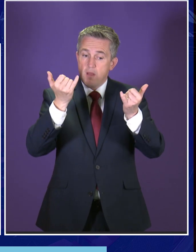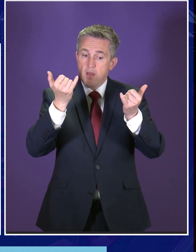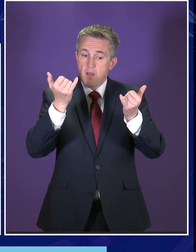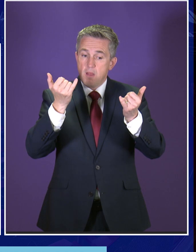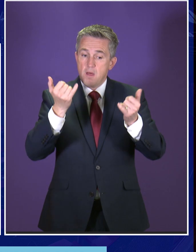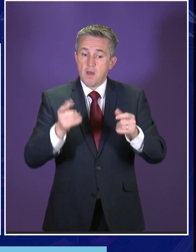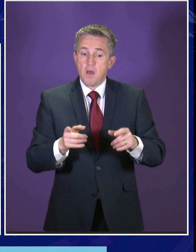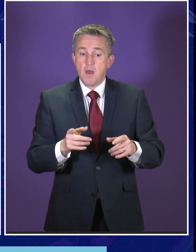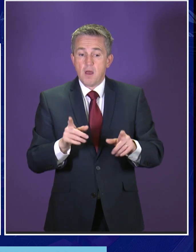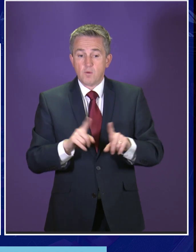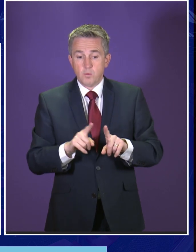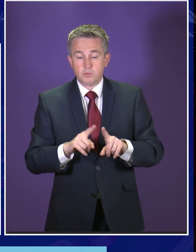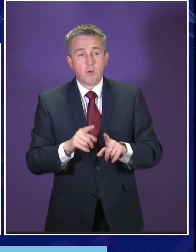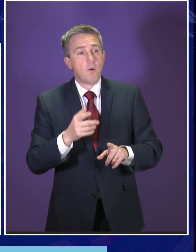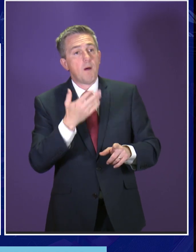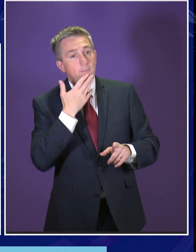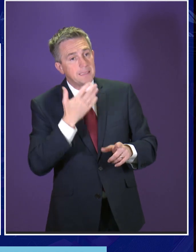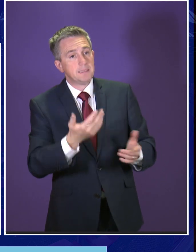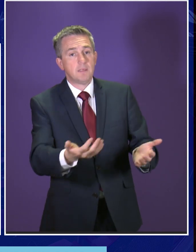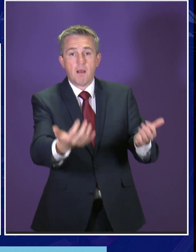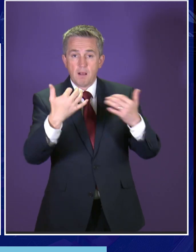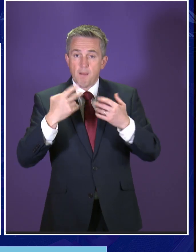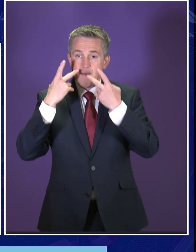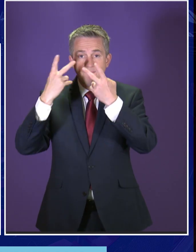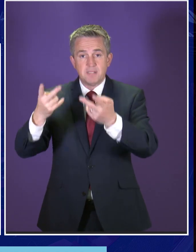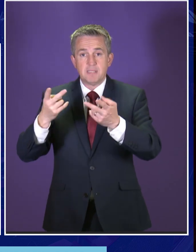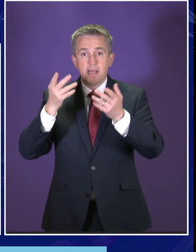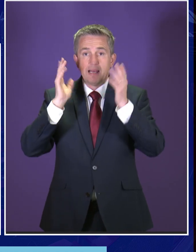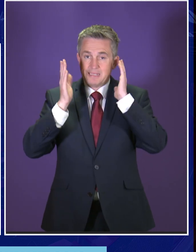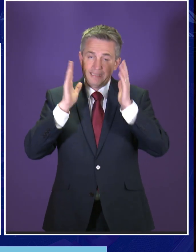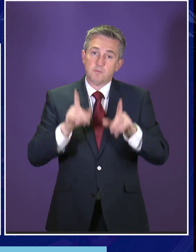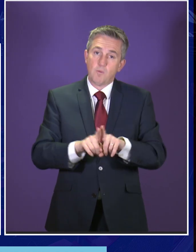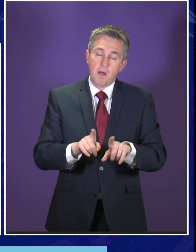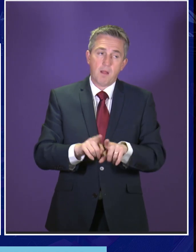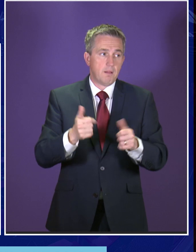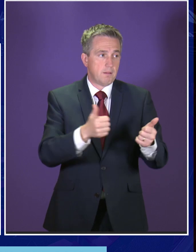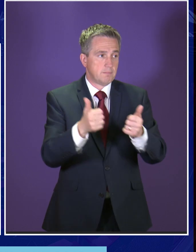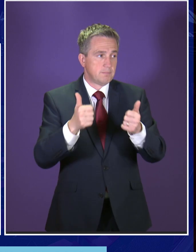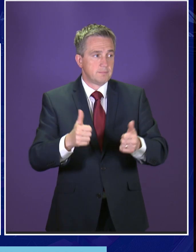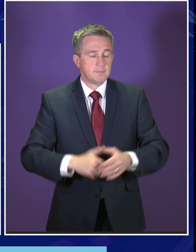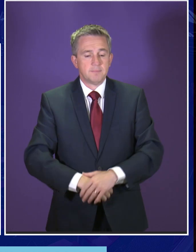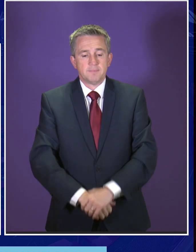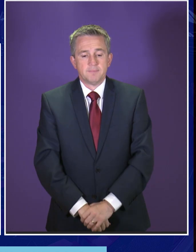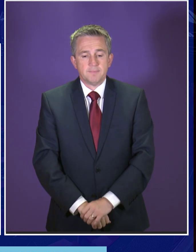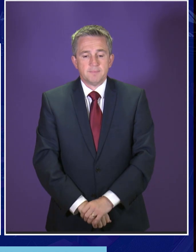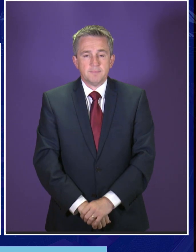this also an invitation to come to Indonesia and to participate in that platform Indonesiana. Thank you.